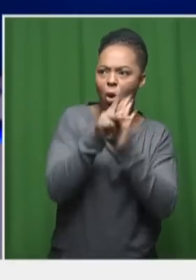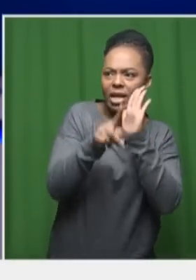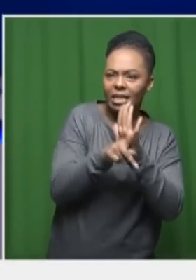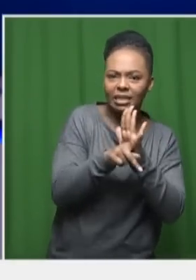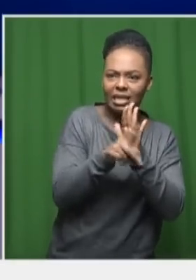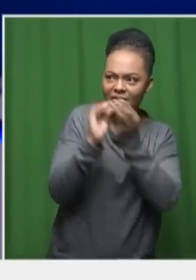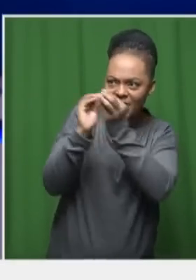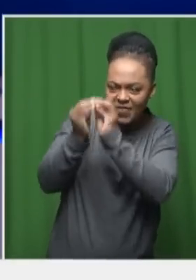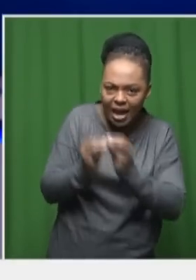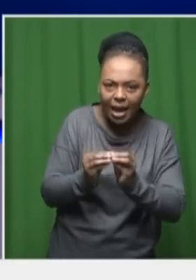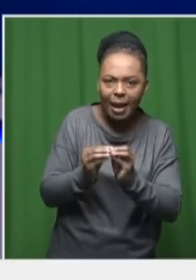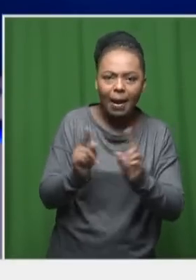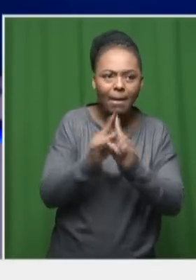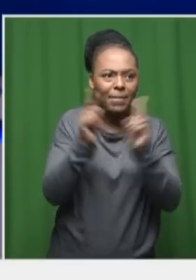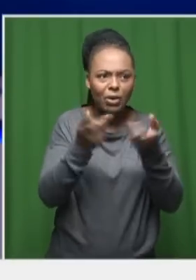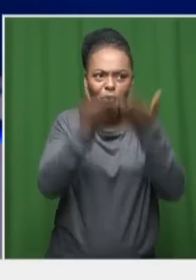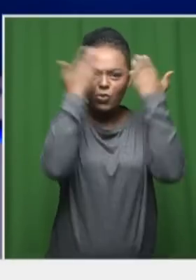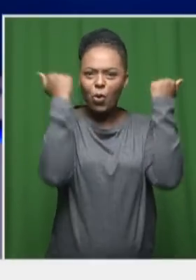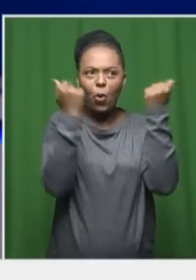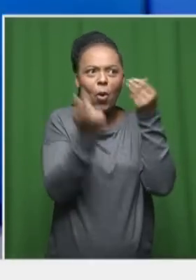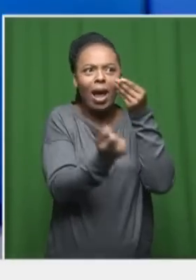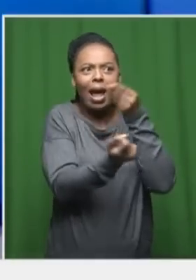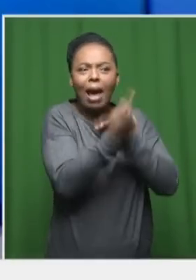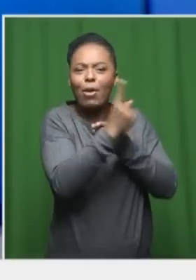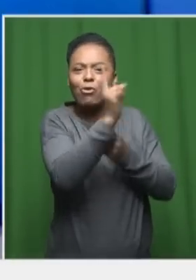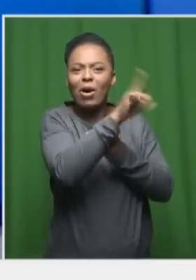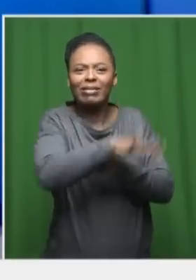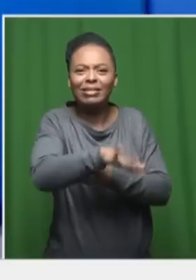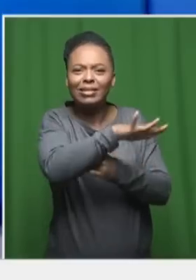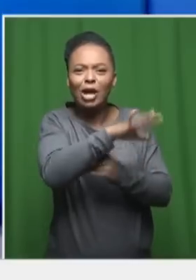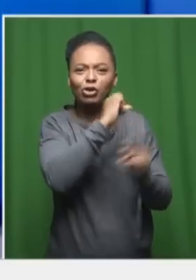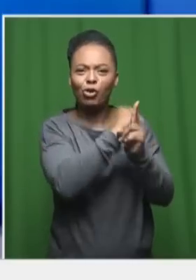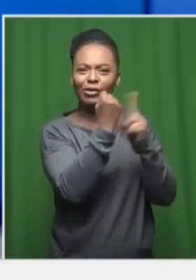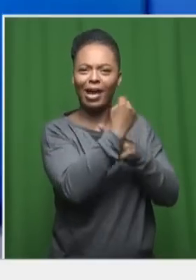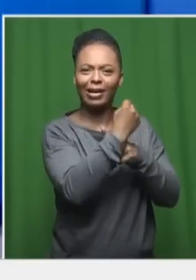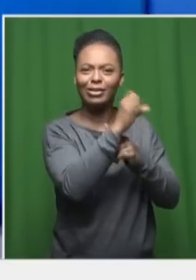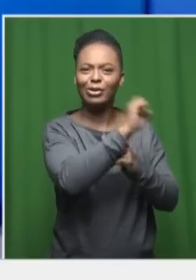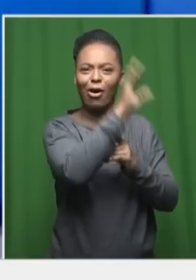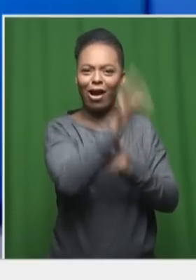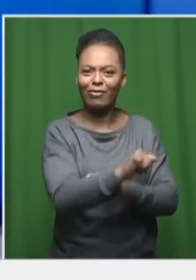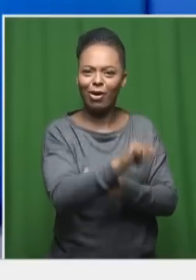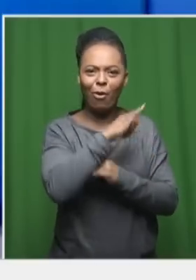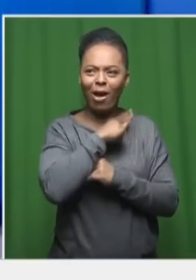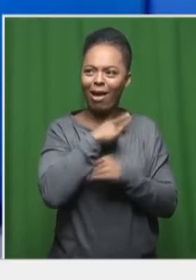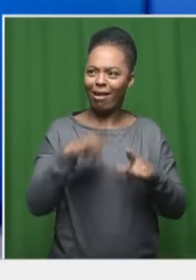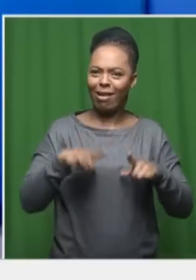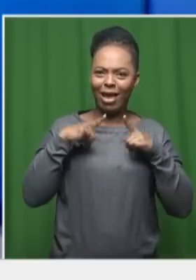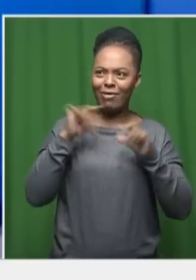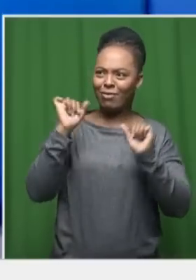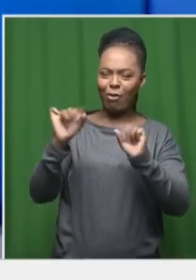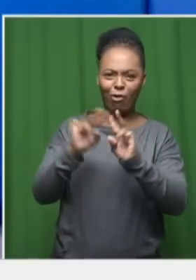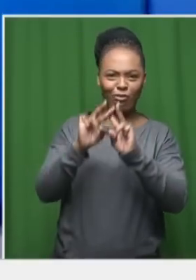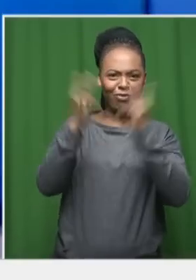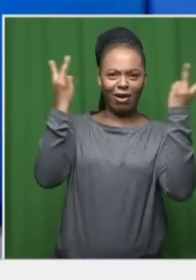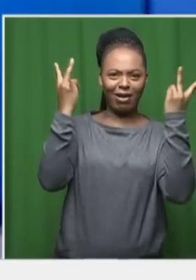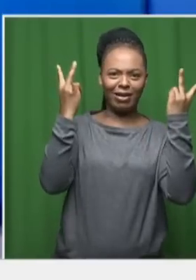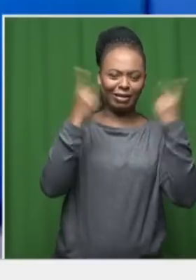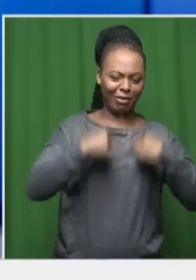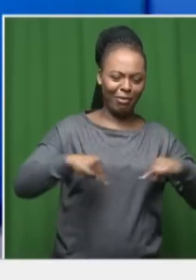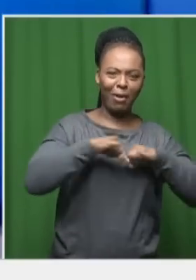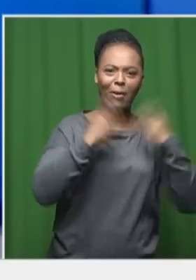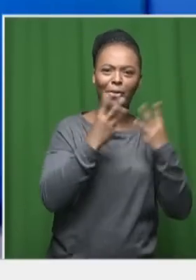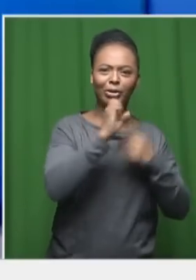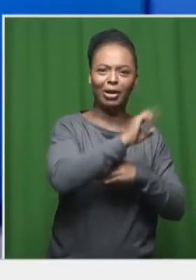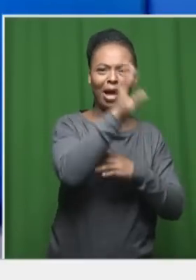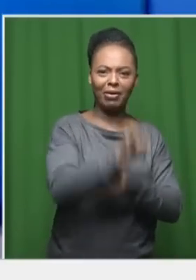really understanding what most South Africans are going through. And if you look at that against a backdrop that stipulates that ministers